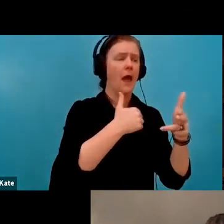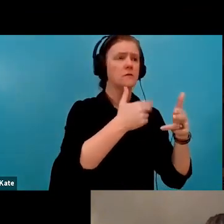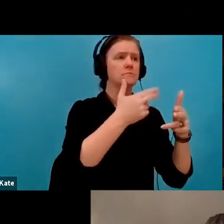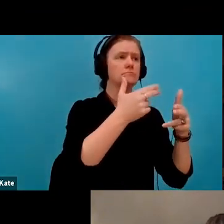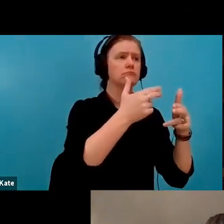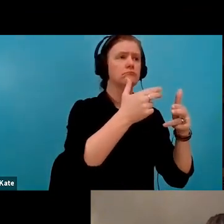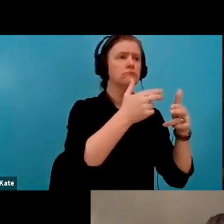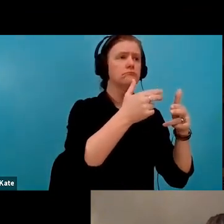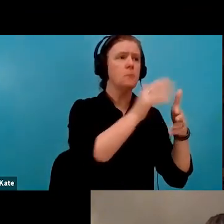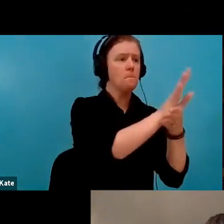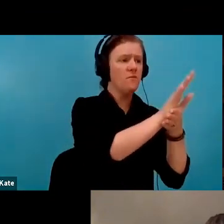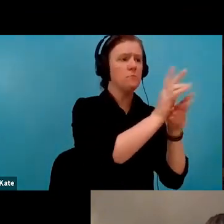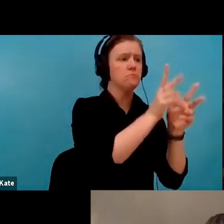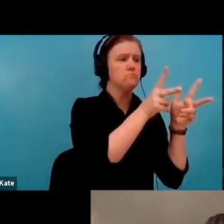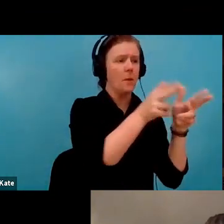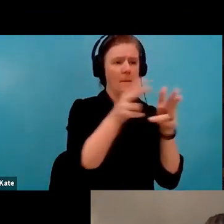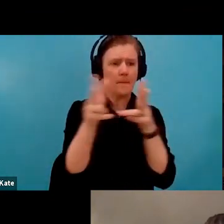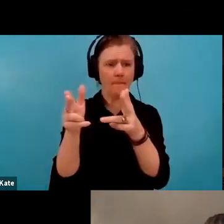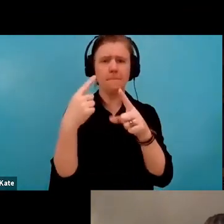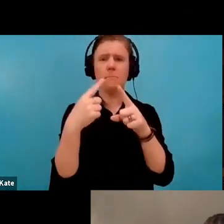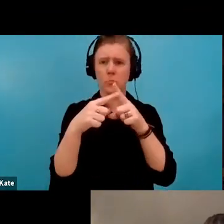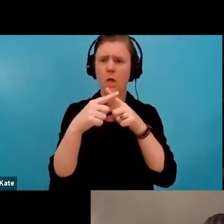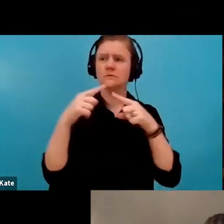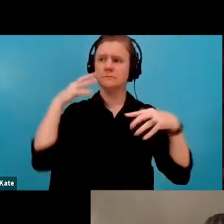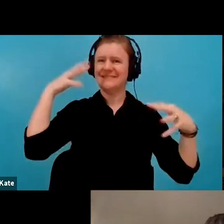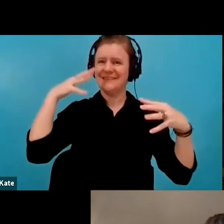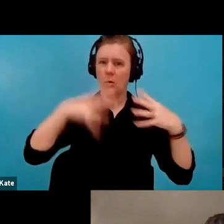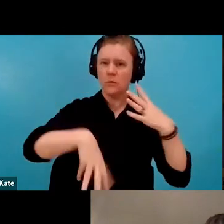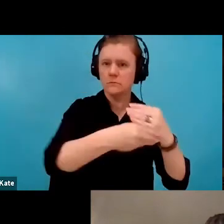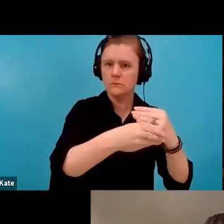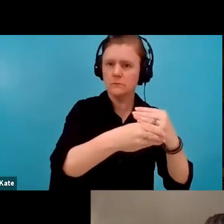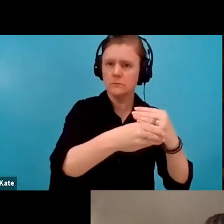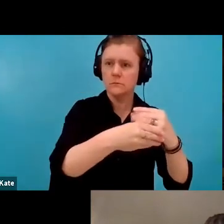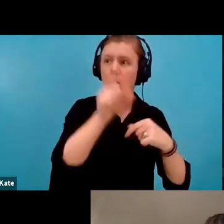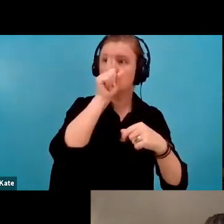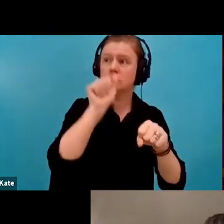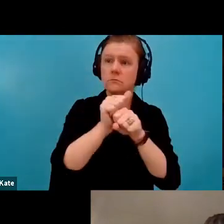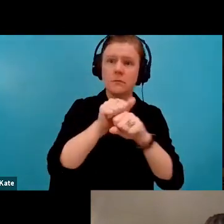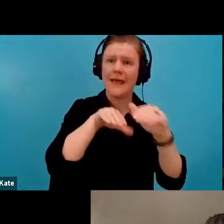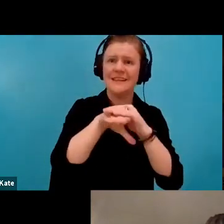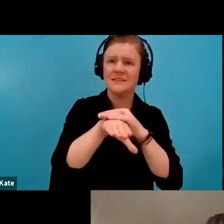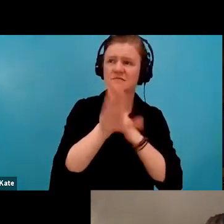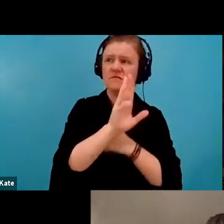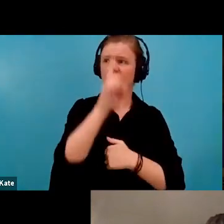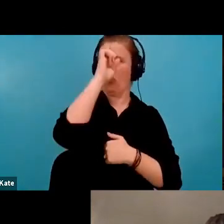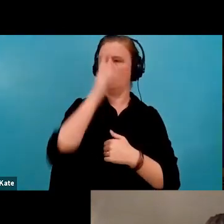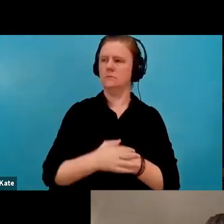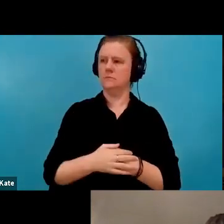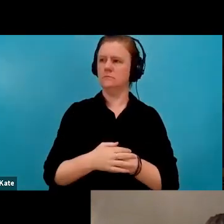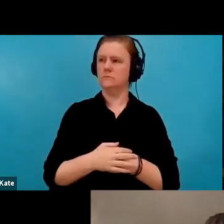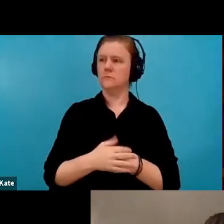and that it wasn't, I thought that I was my own viewer,